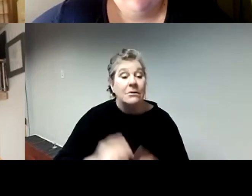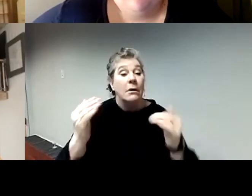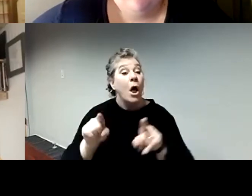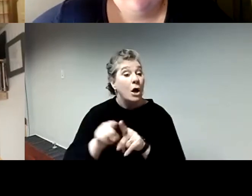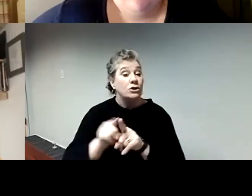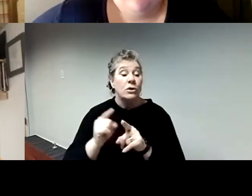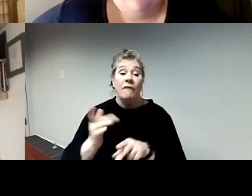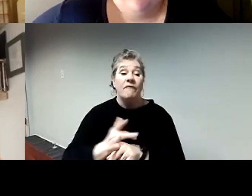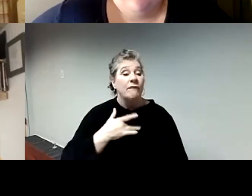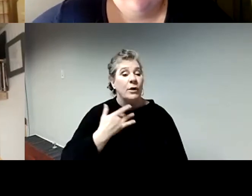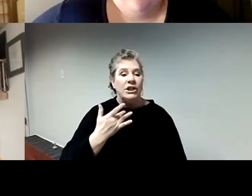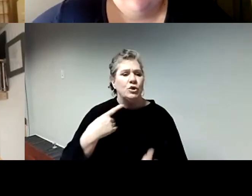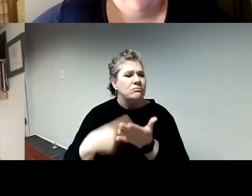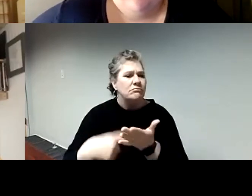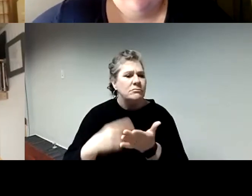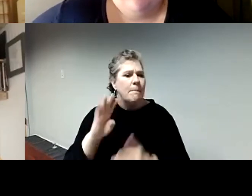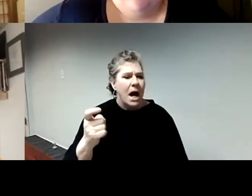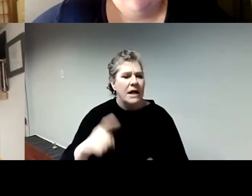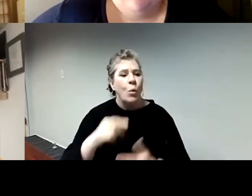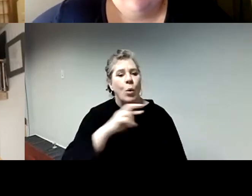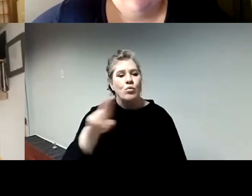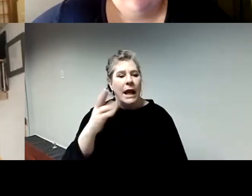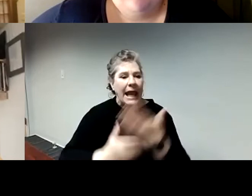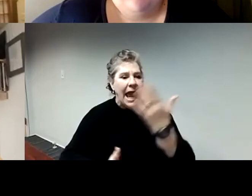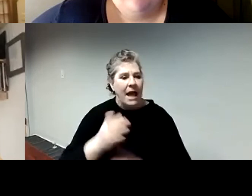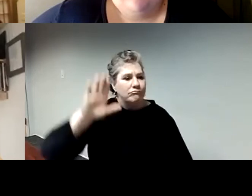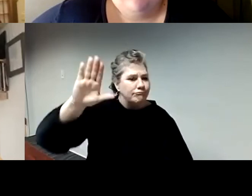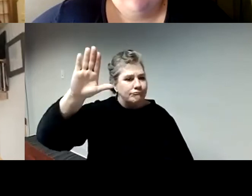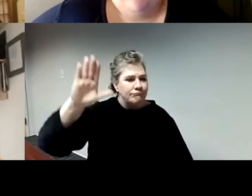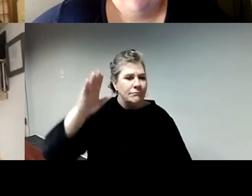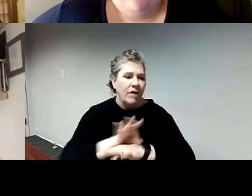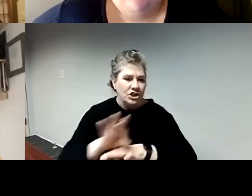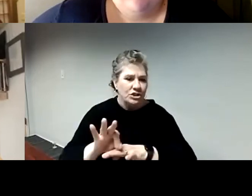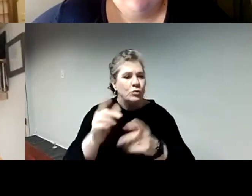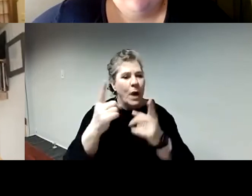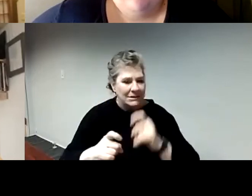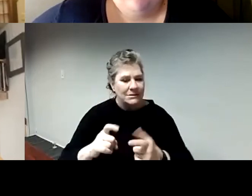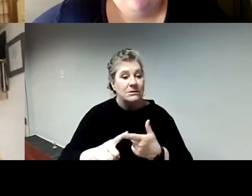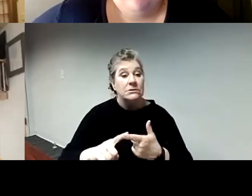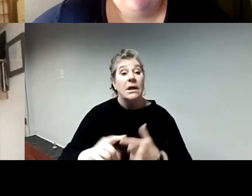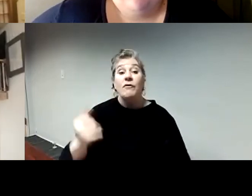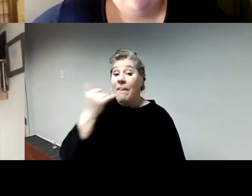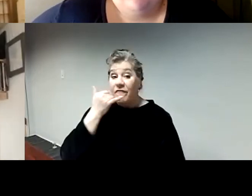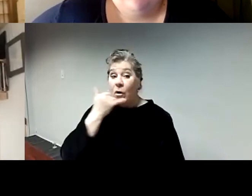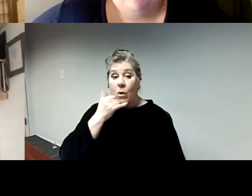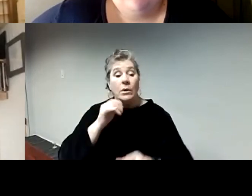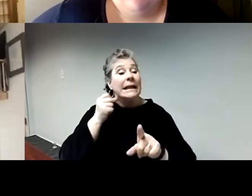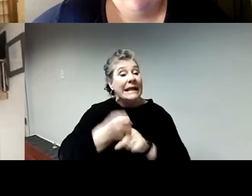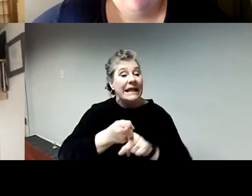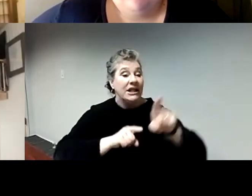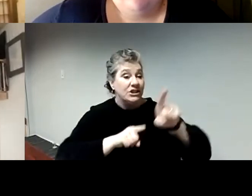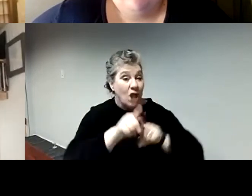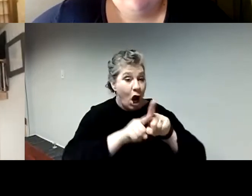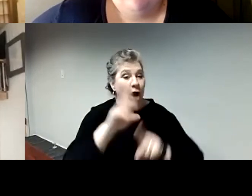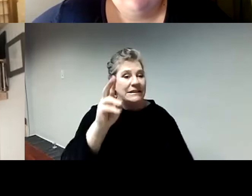to use the chat box or use the raise hand function to ask a question. Those on the phone can dial *6 to unmute